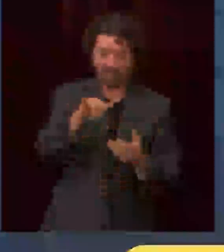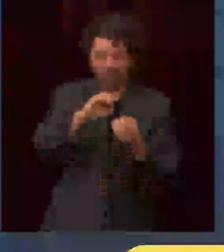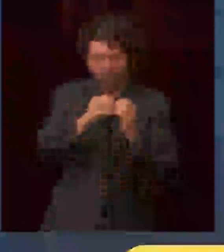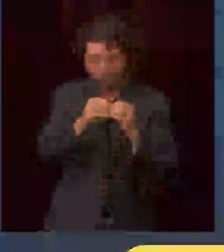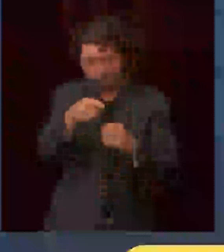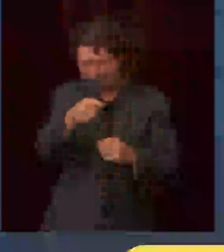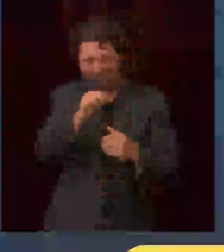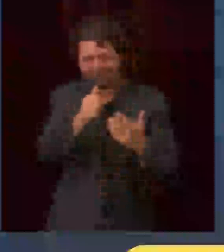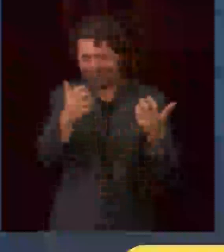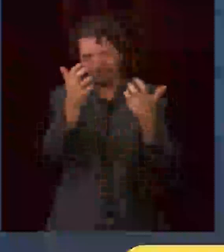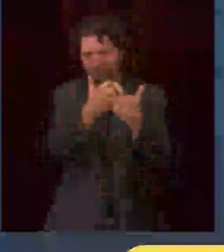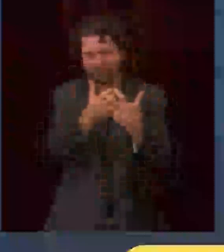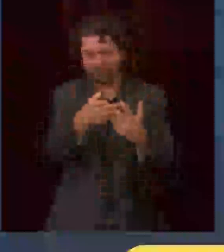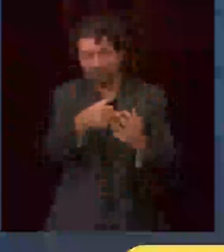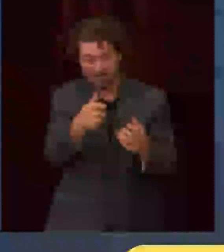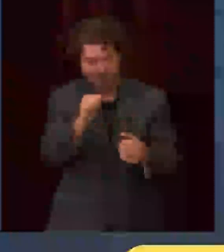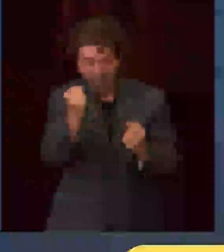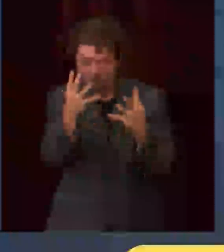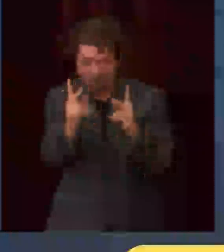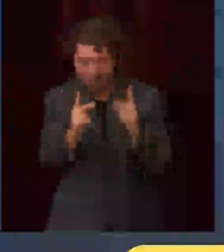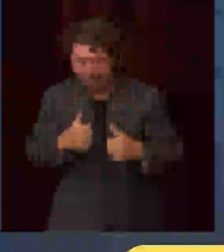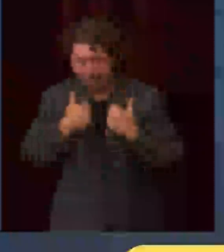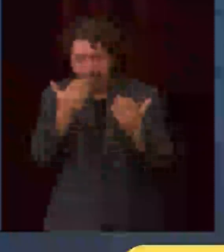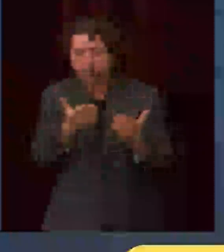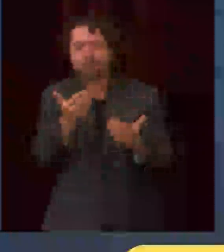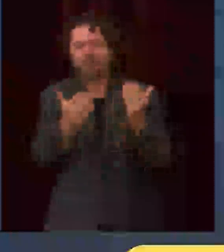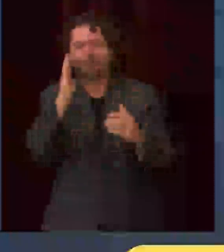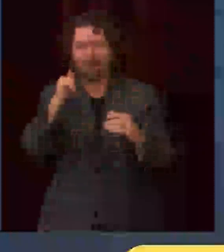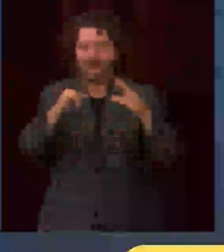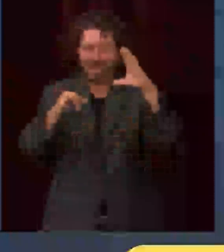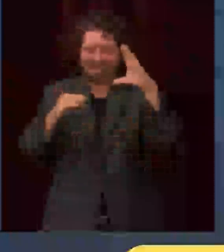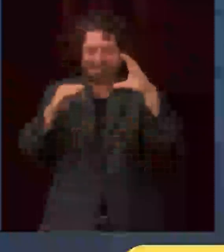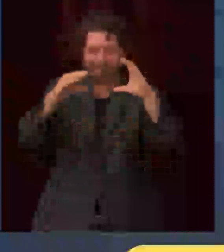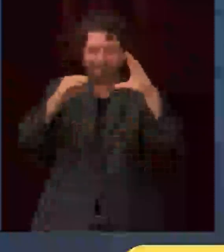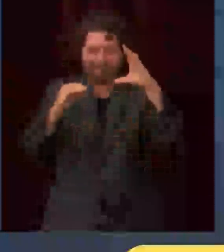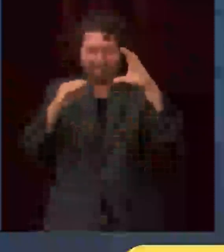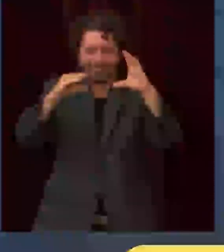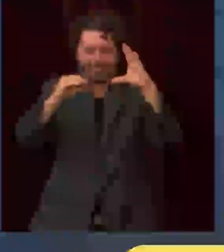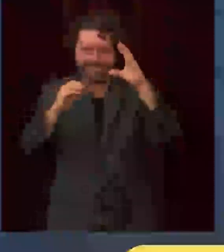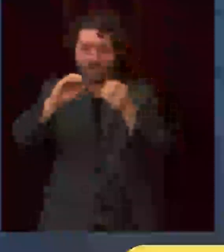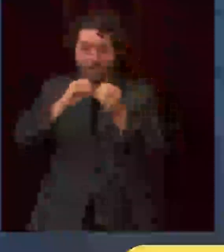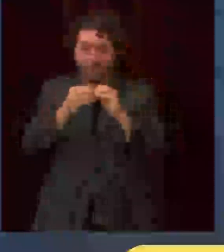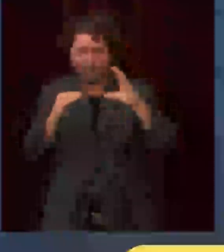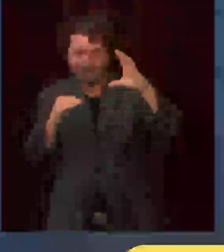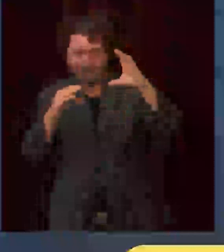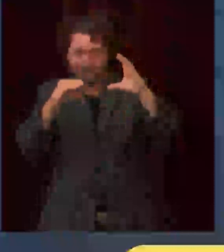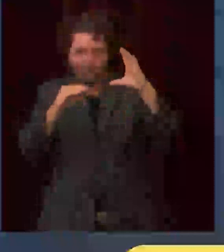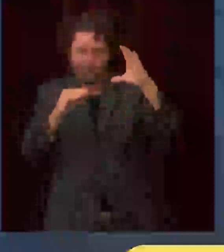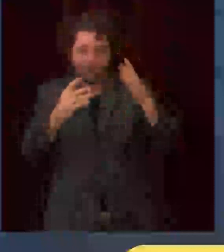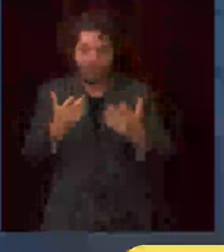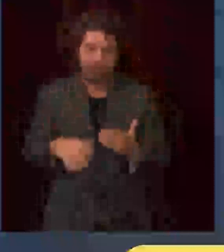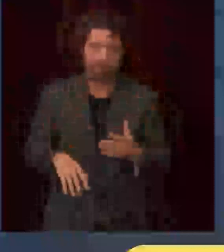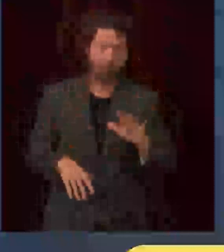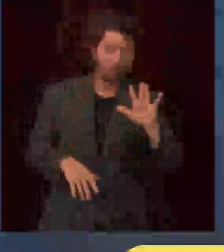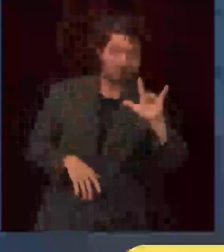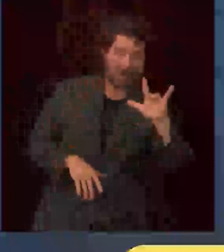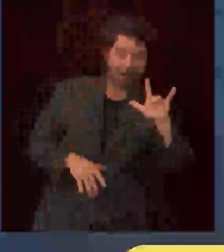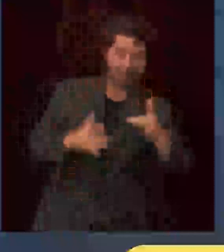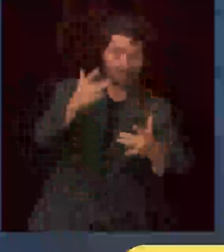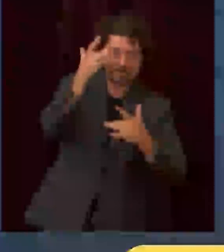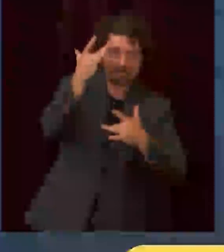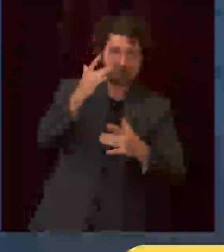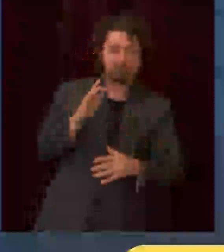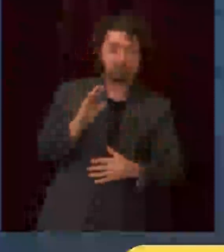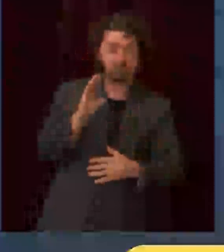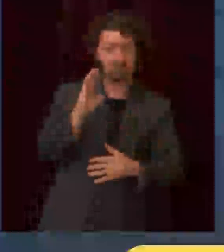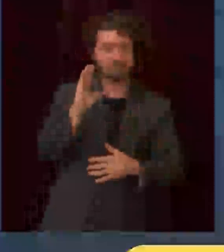So the 25 per cases per 100,000 population, again, still seems like a conservative